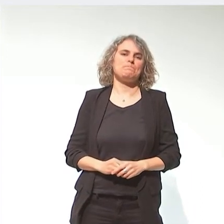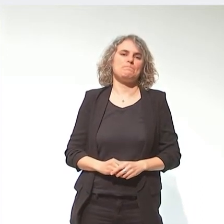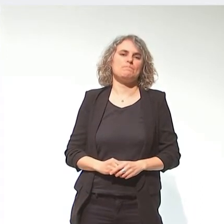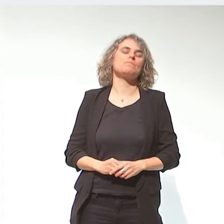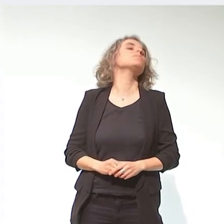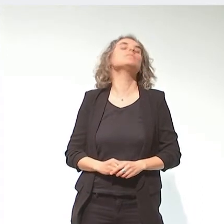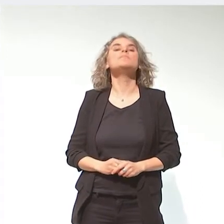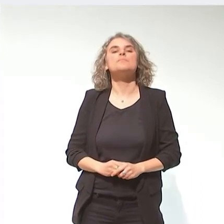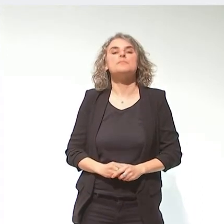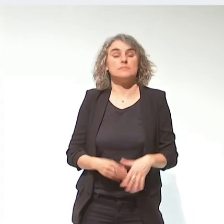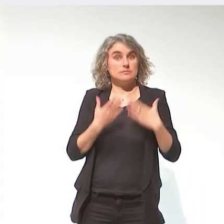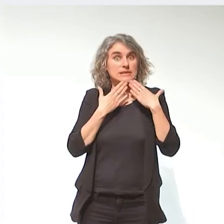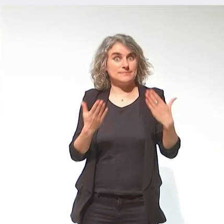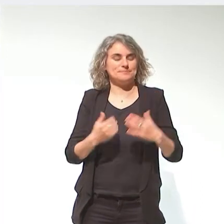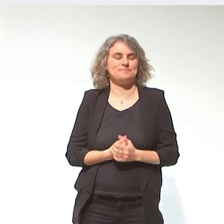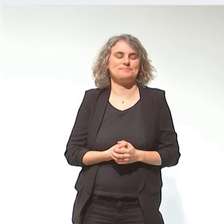Yes, regarding